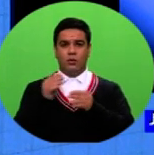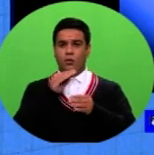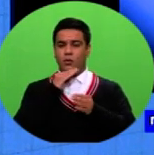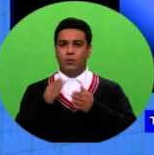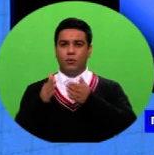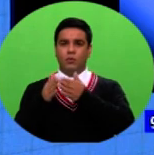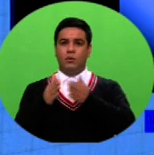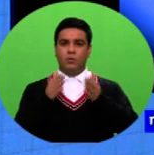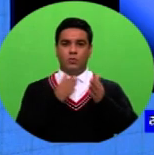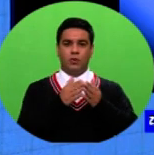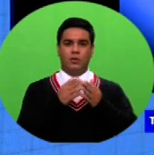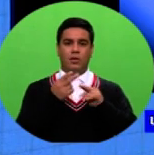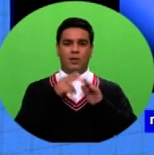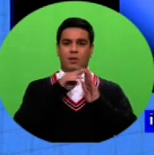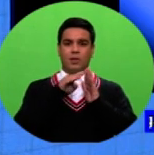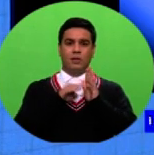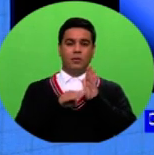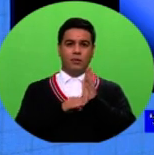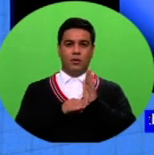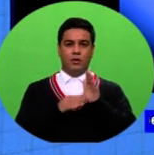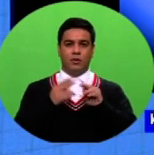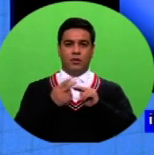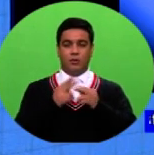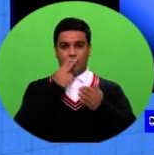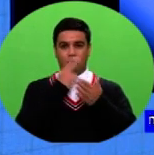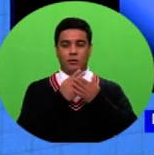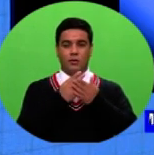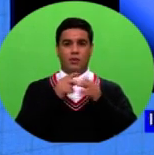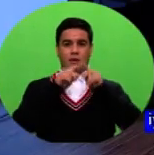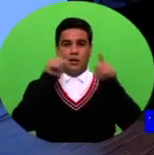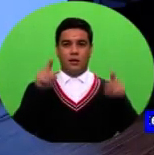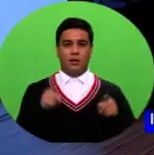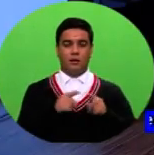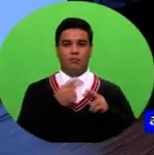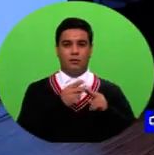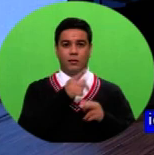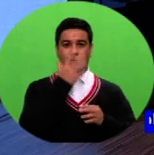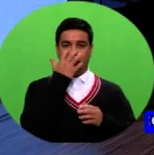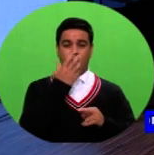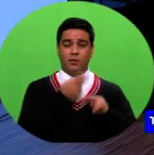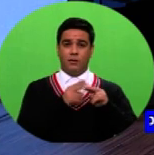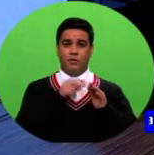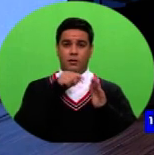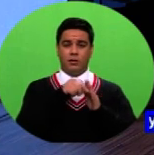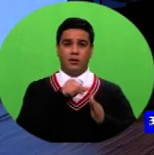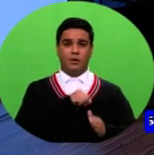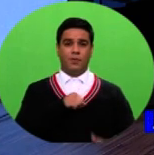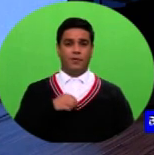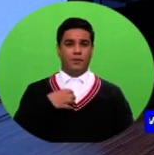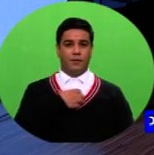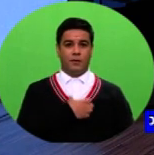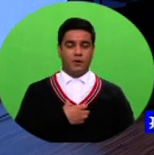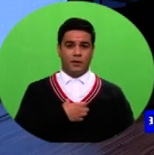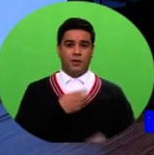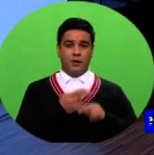burchaklardan tarkib topgan yon-yoqlari, mana bu tarafni yon-yoqlari deymiz va bu asosi